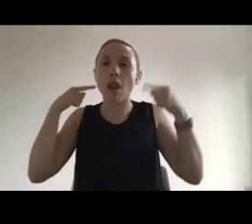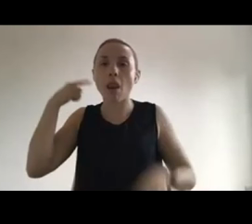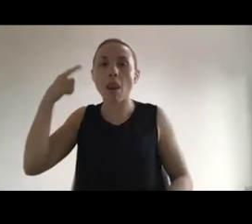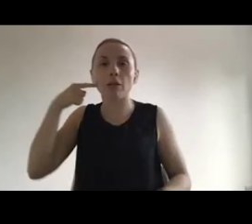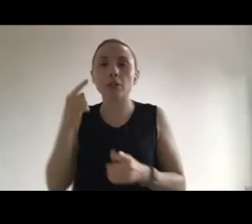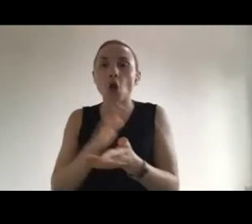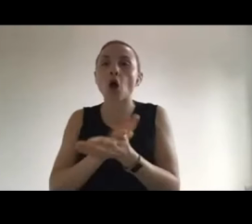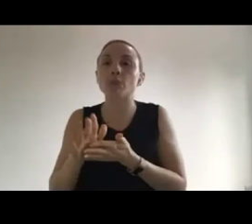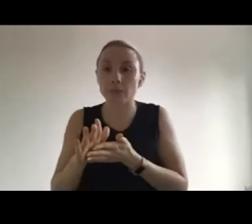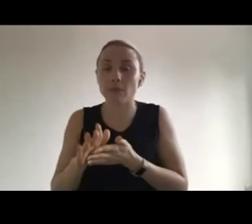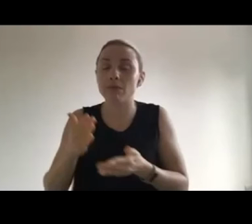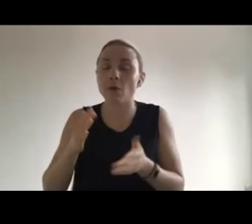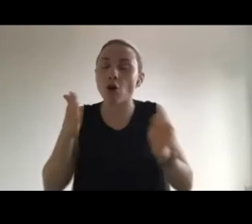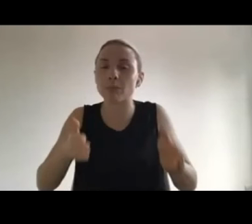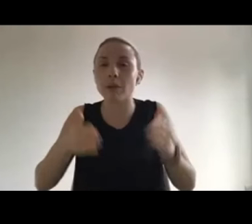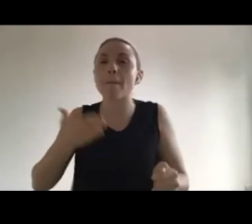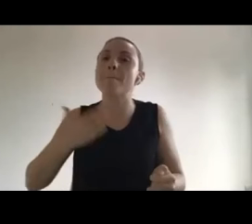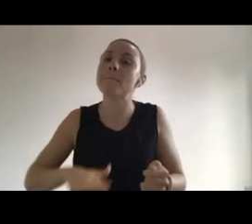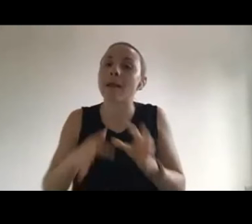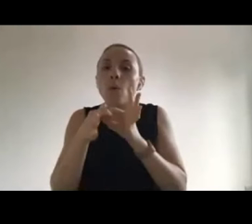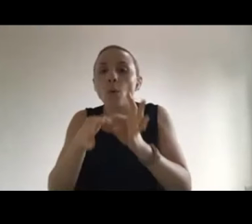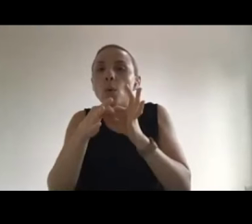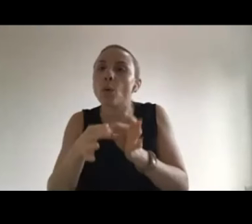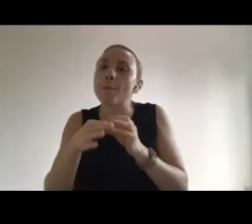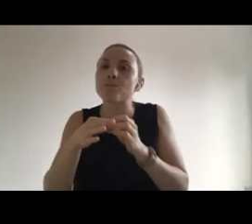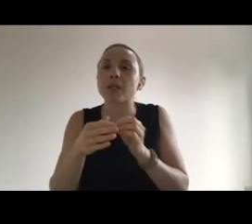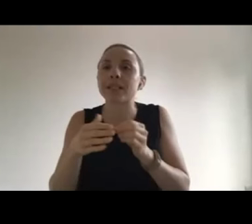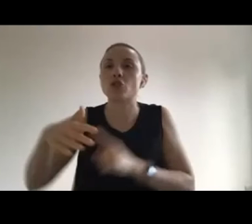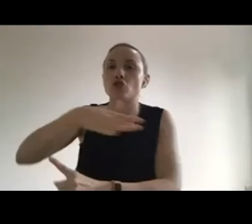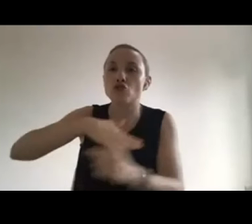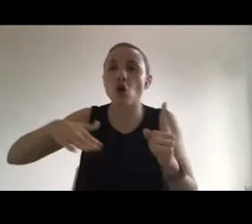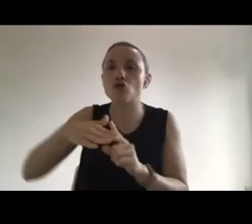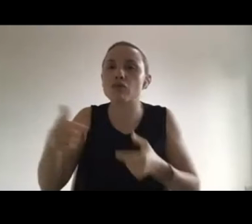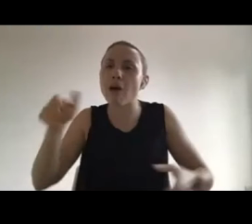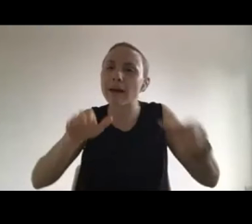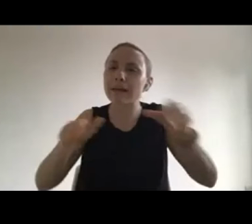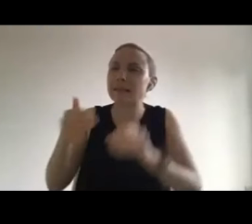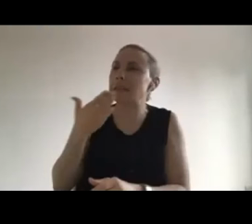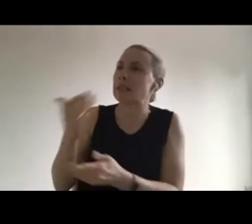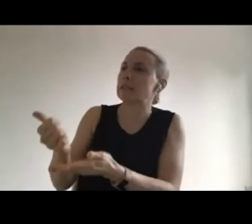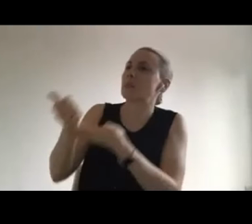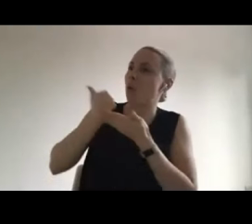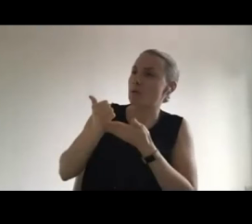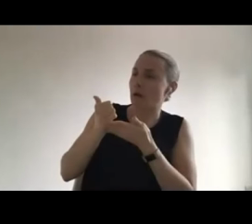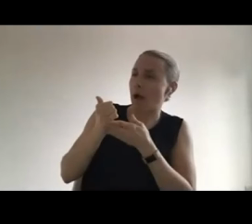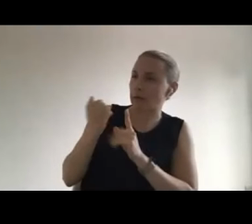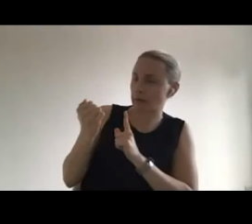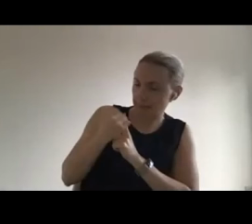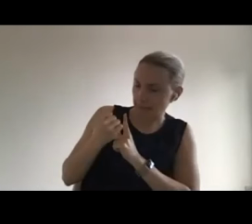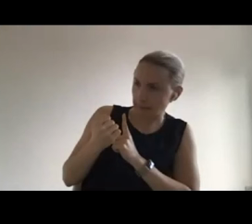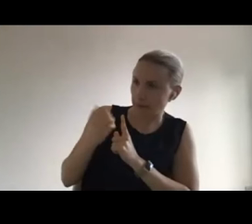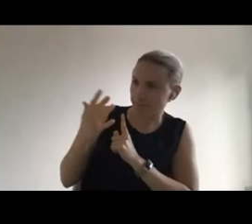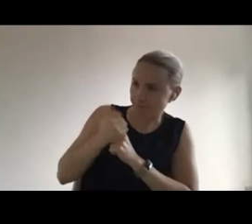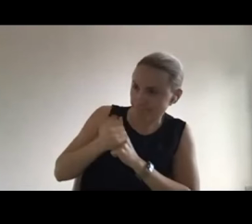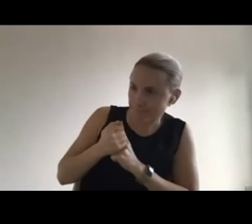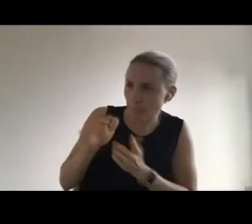social scientists to support us in characterizing and understanding the interacting